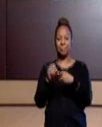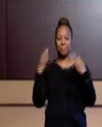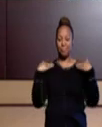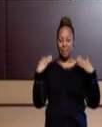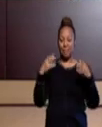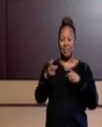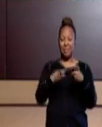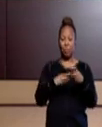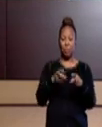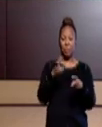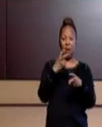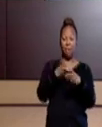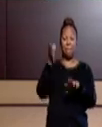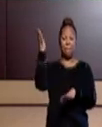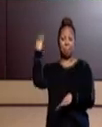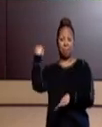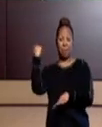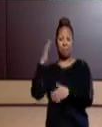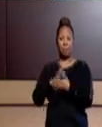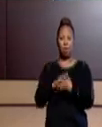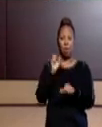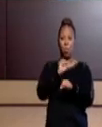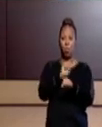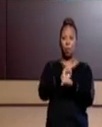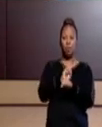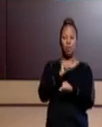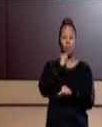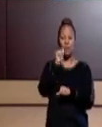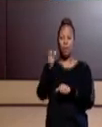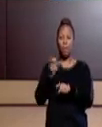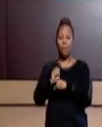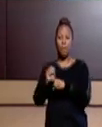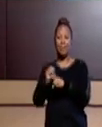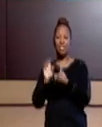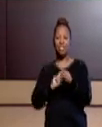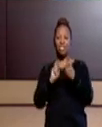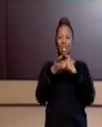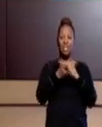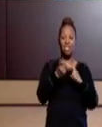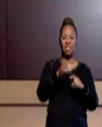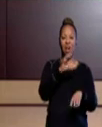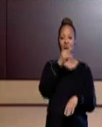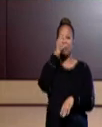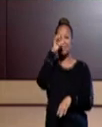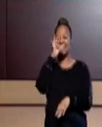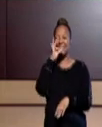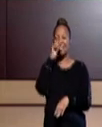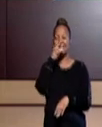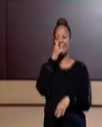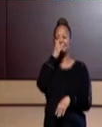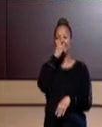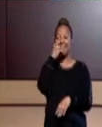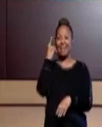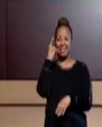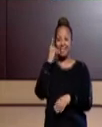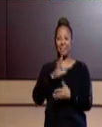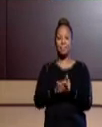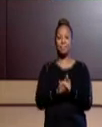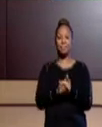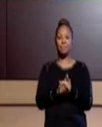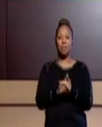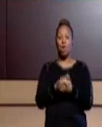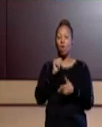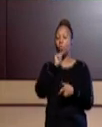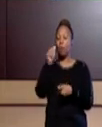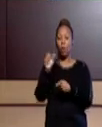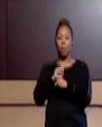issues, addressing our past works. We don't practice changing our diet, changing our diet. We